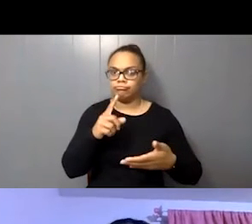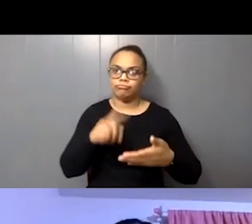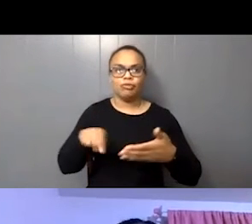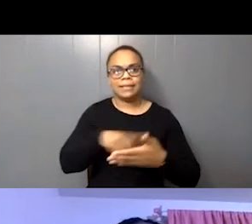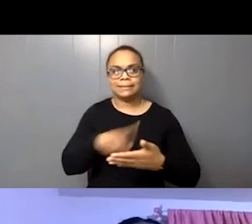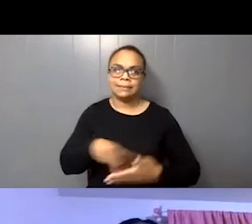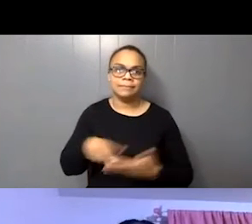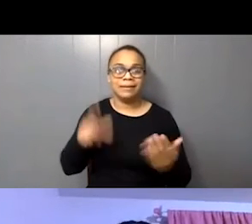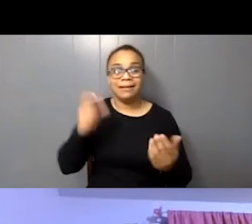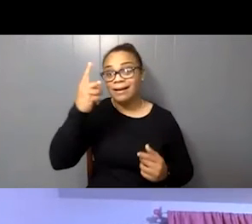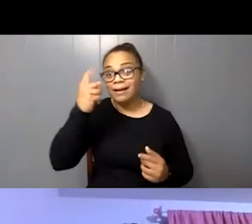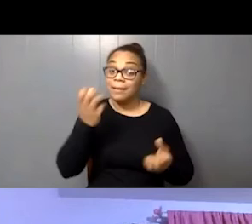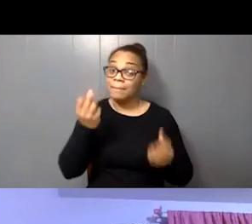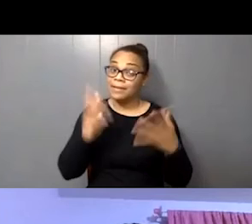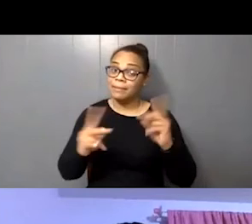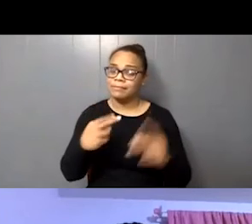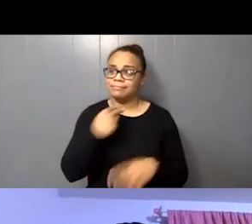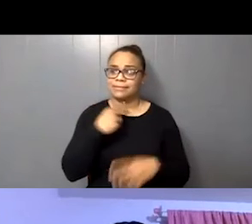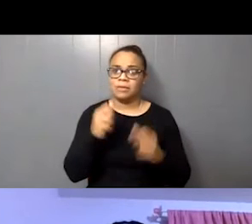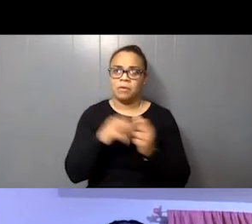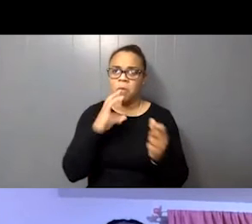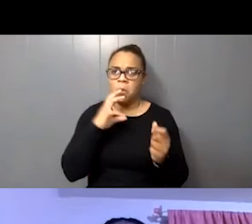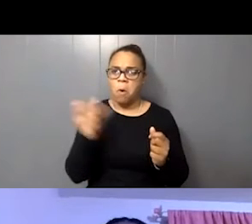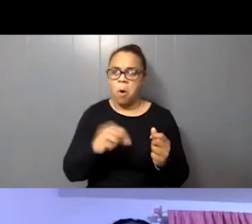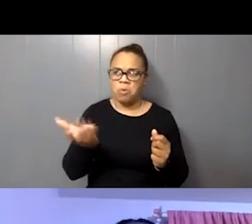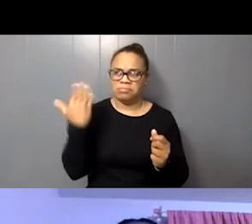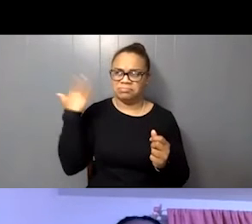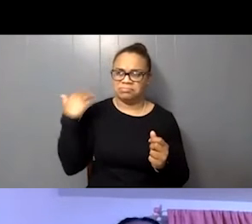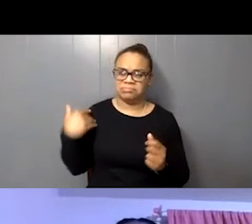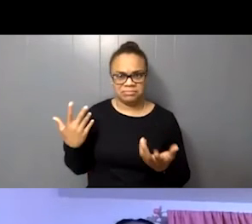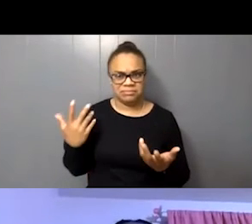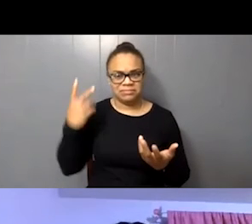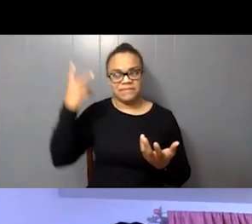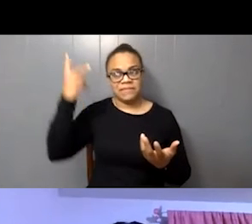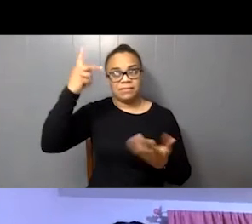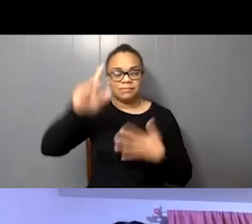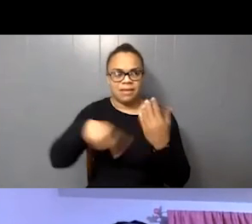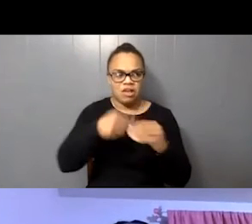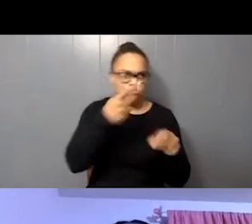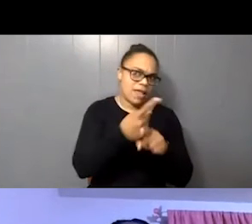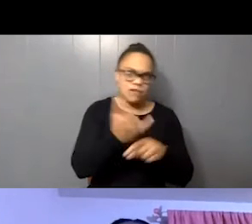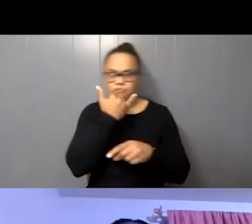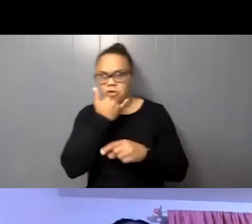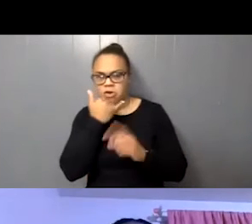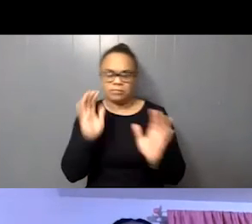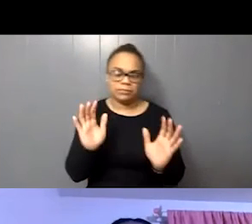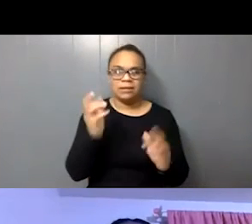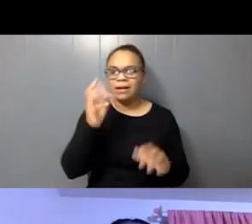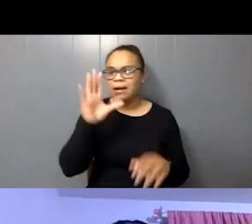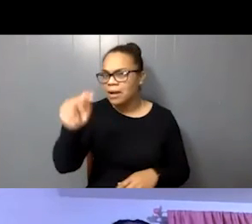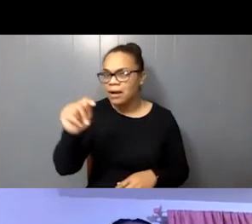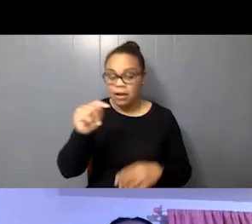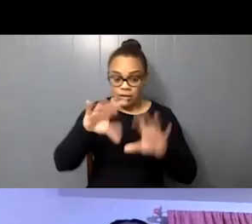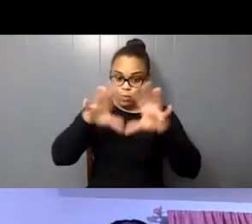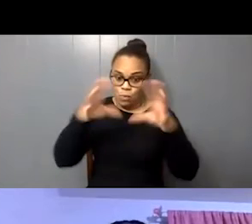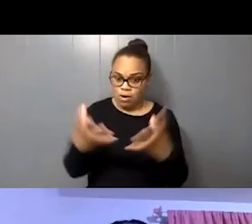stuck in old ways or might have solid ideas on what right and wrong is, but the world is consistently changing,